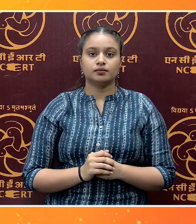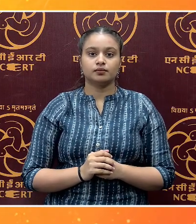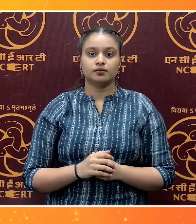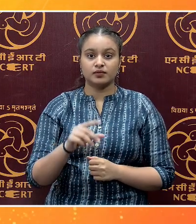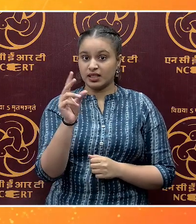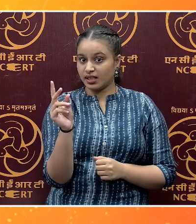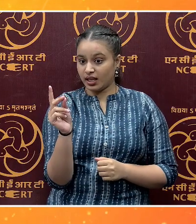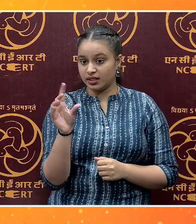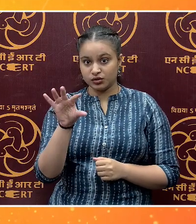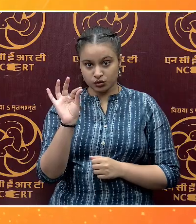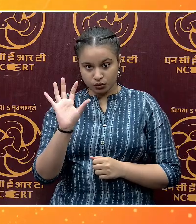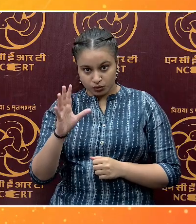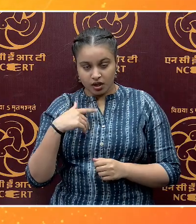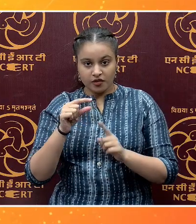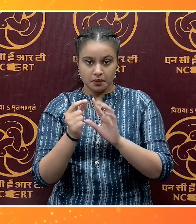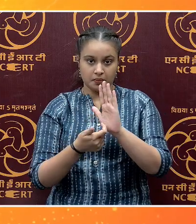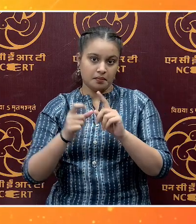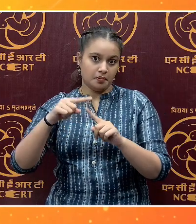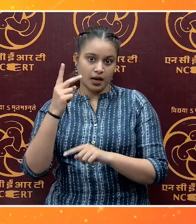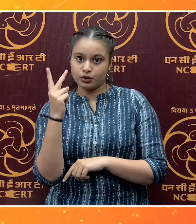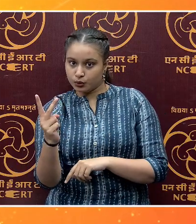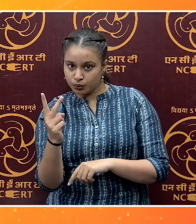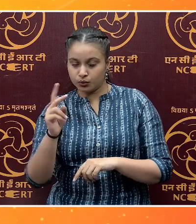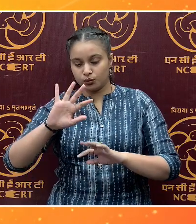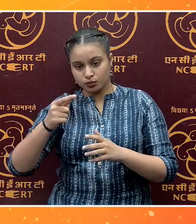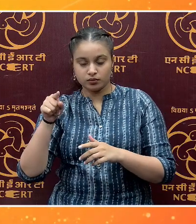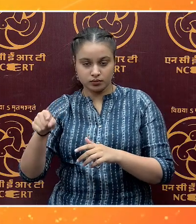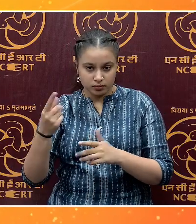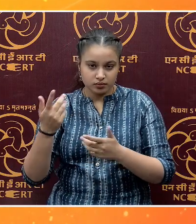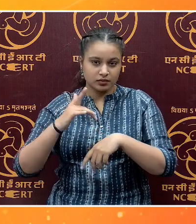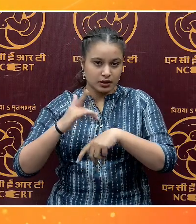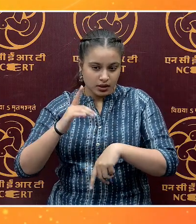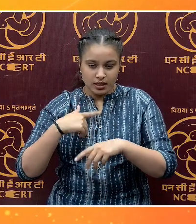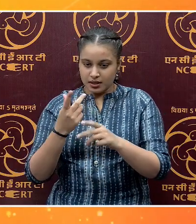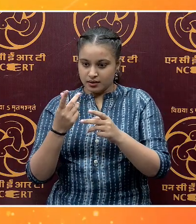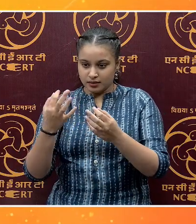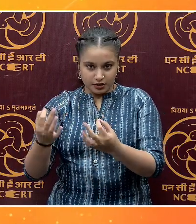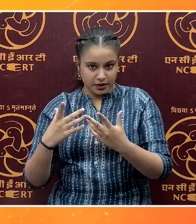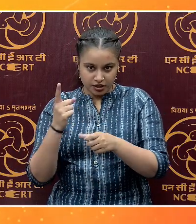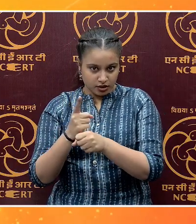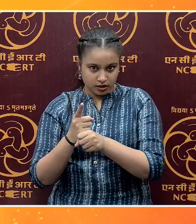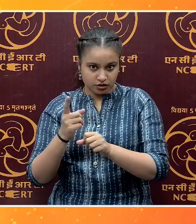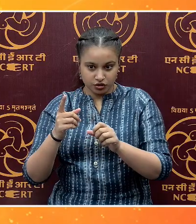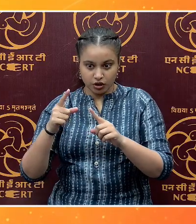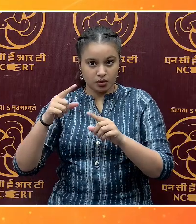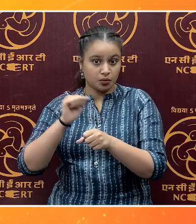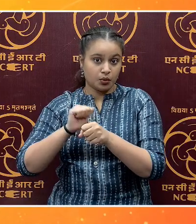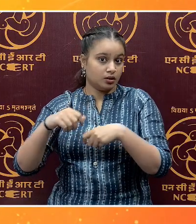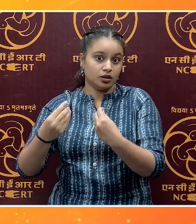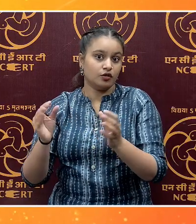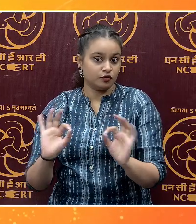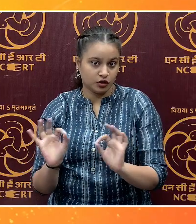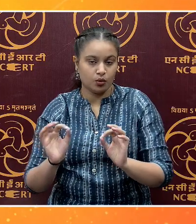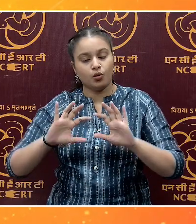In the second option, you see assign screening part 2. Currently, this list is empty right now because no any special educator is assigned my school, and I didn't assign any